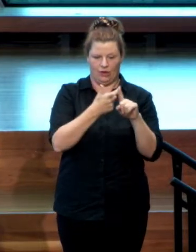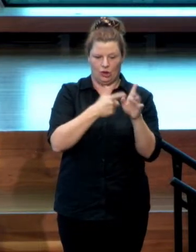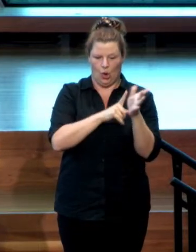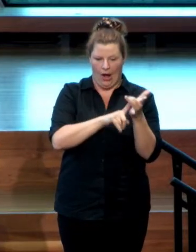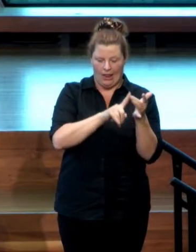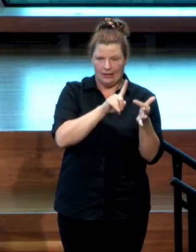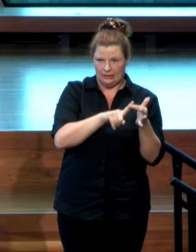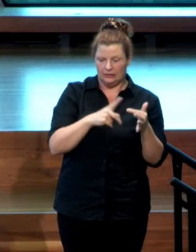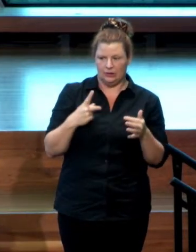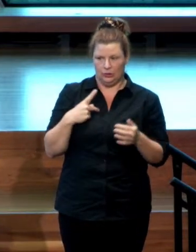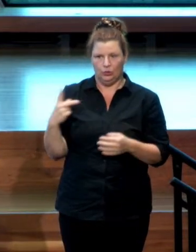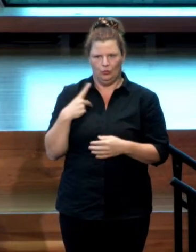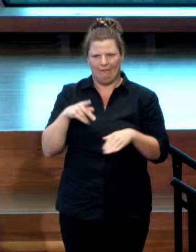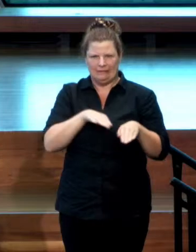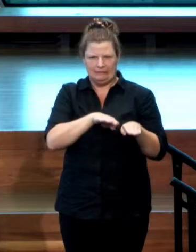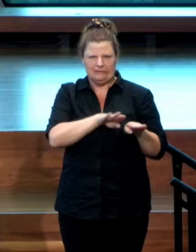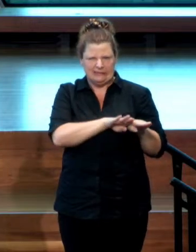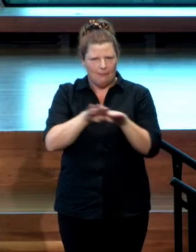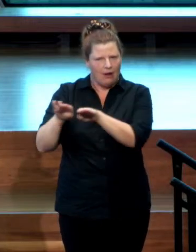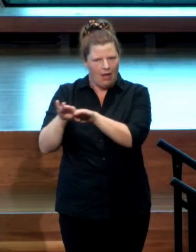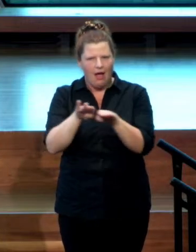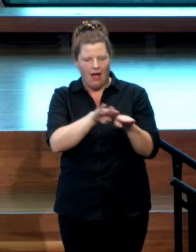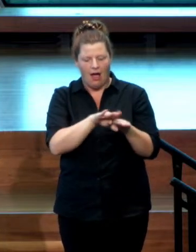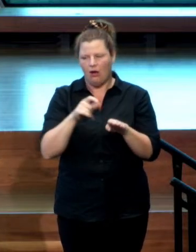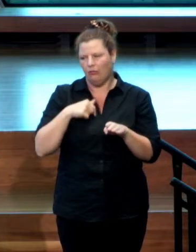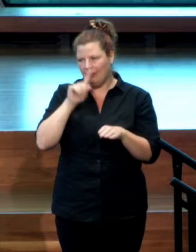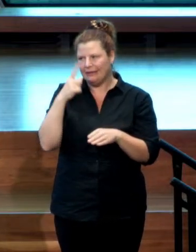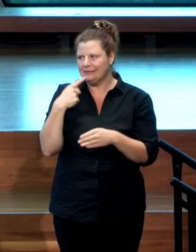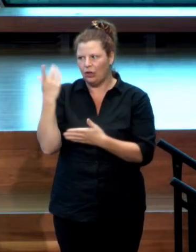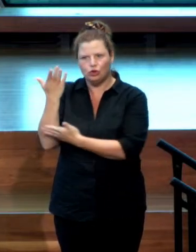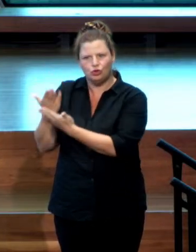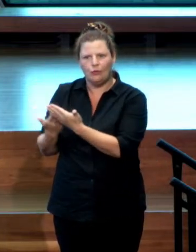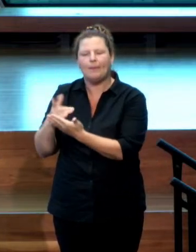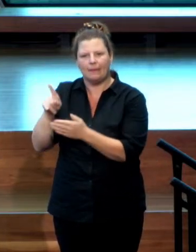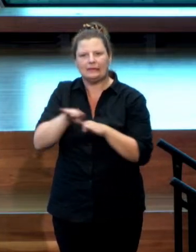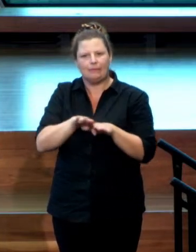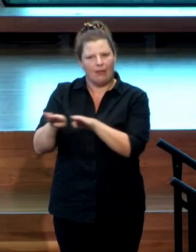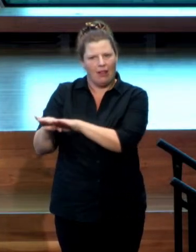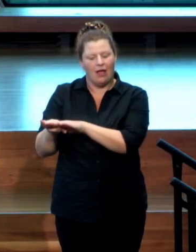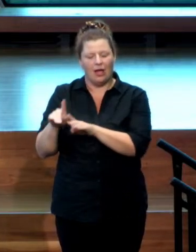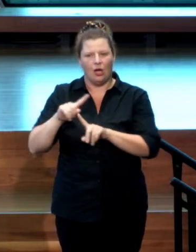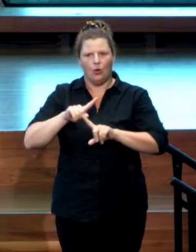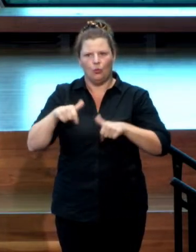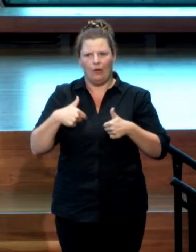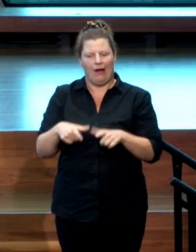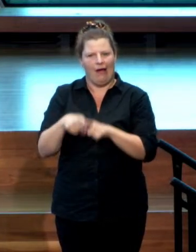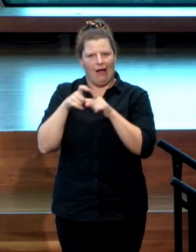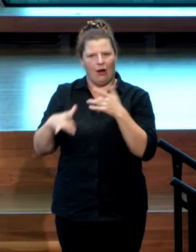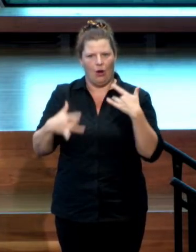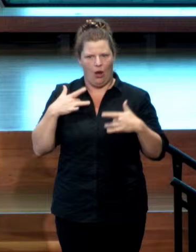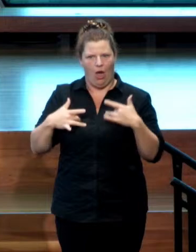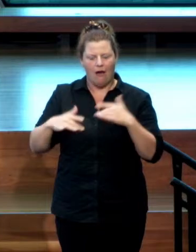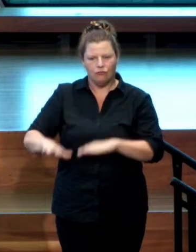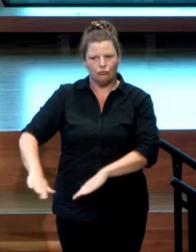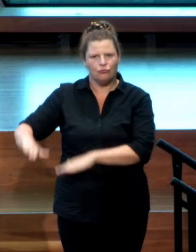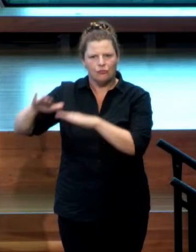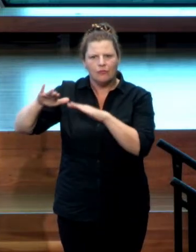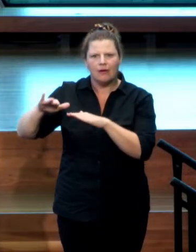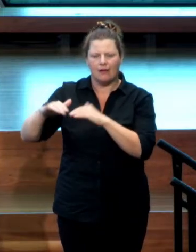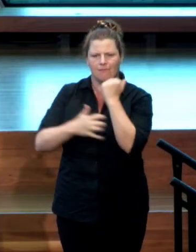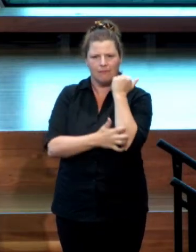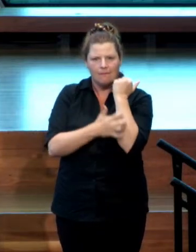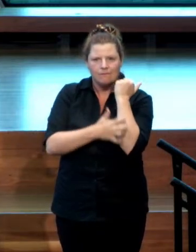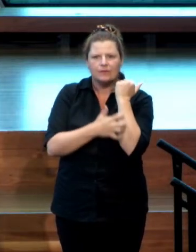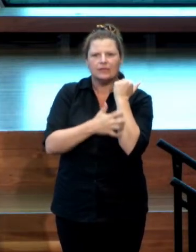you, but I know we have a lot of similarities. We went through a lot of tough stuff growing up. We suffered a lot of hardship through